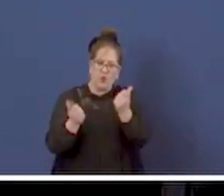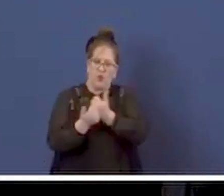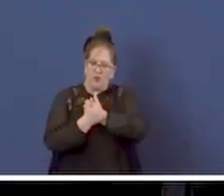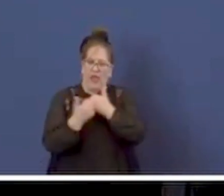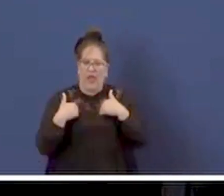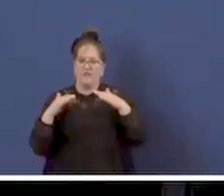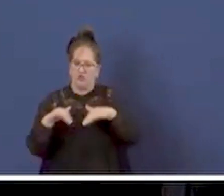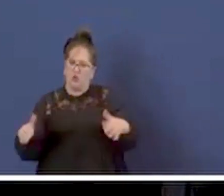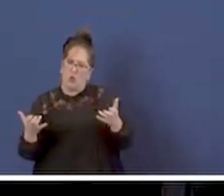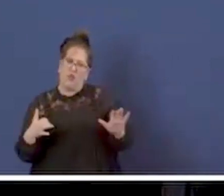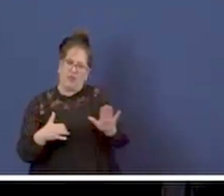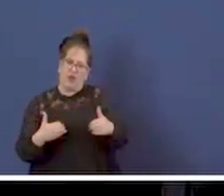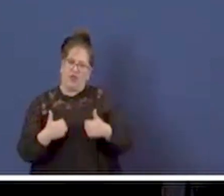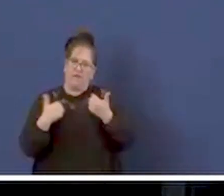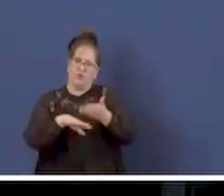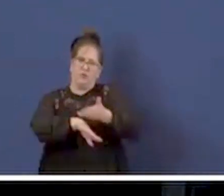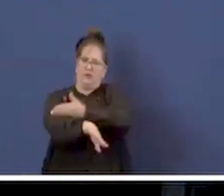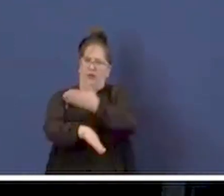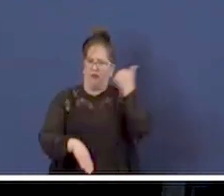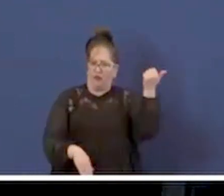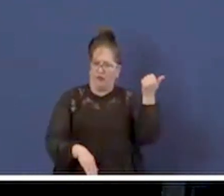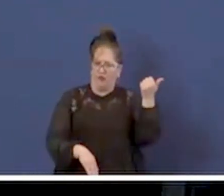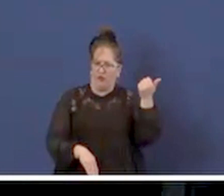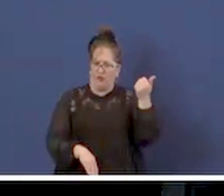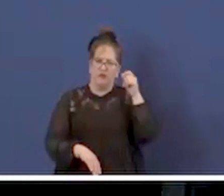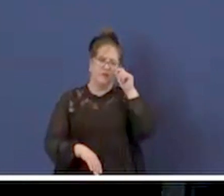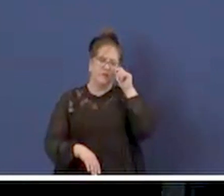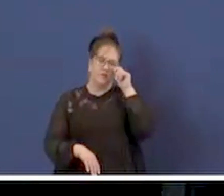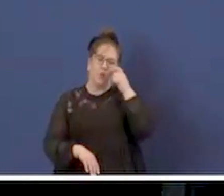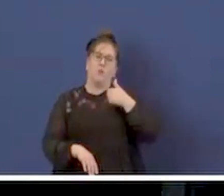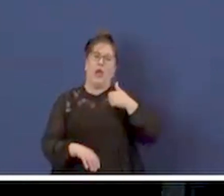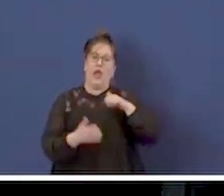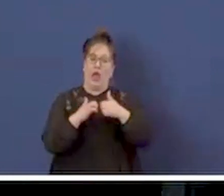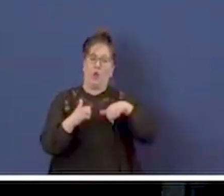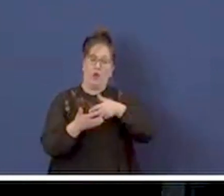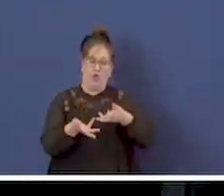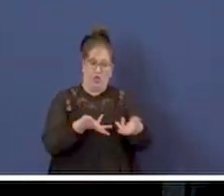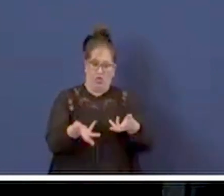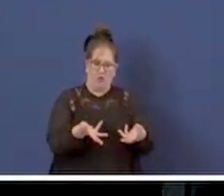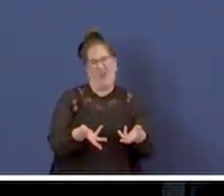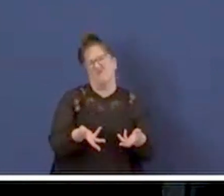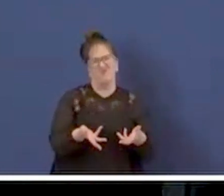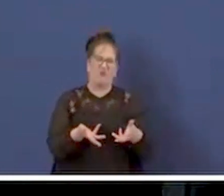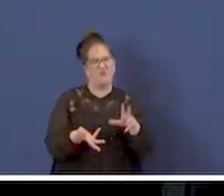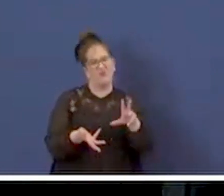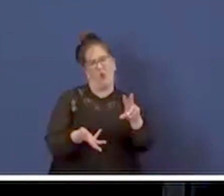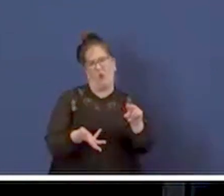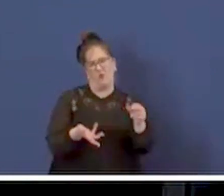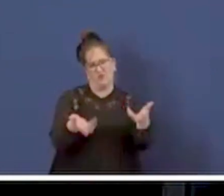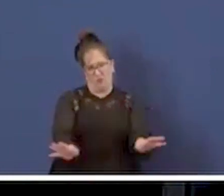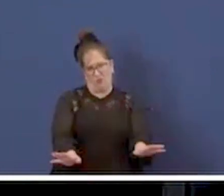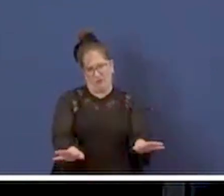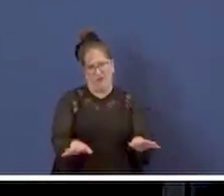better life for those children. All these people. We treat them as though they don't. And